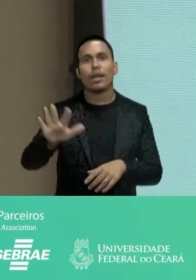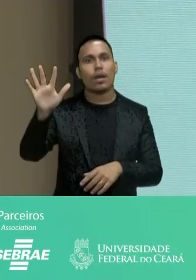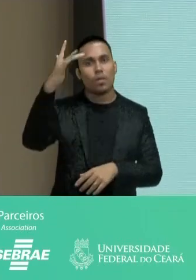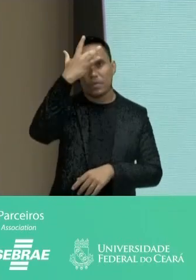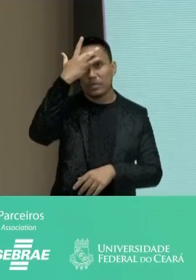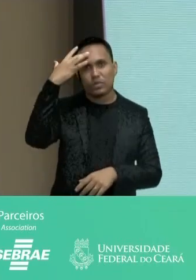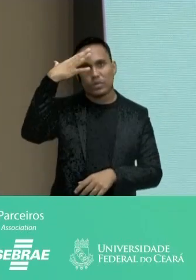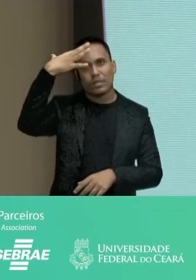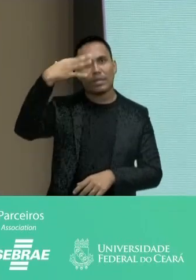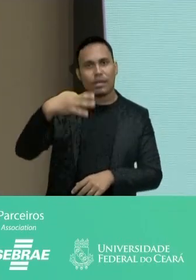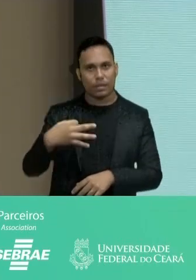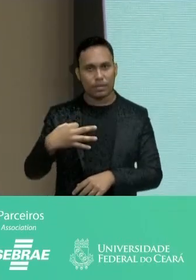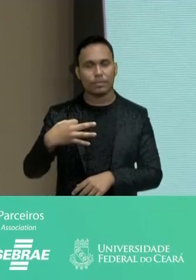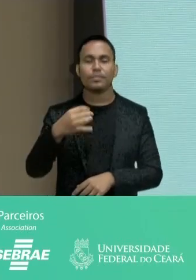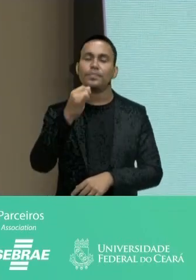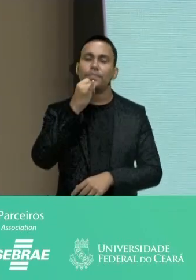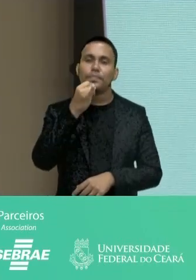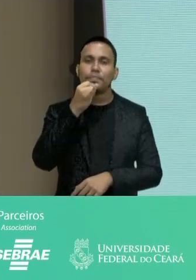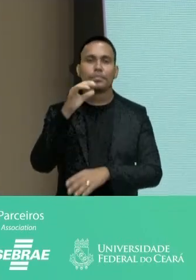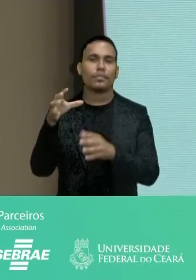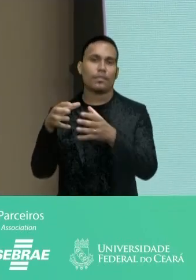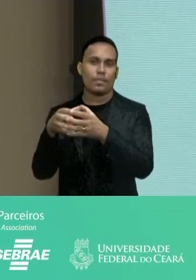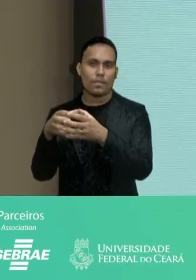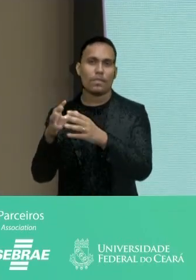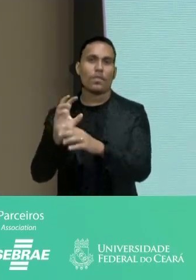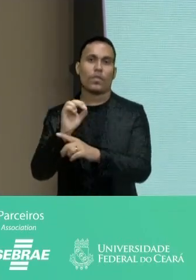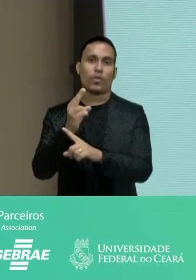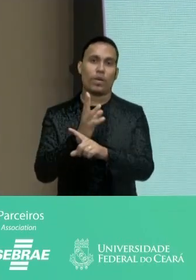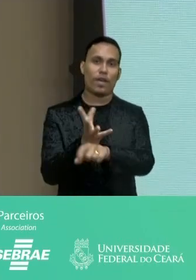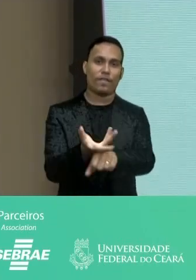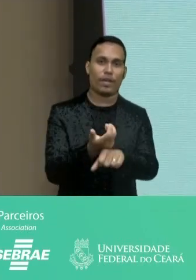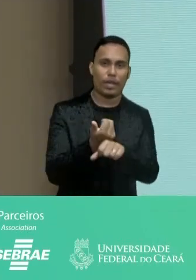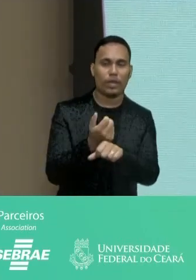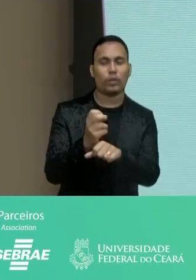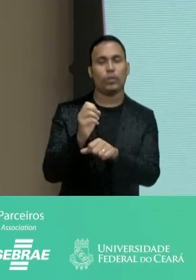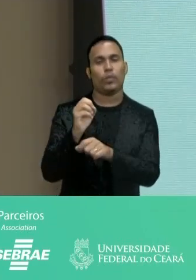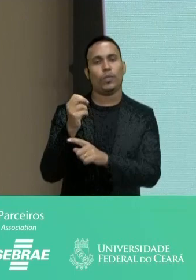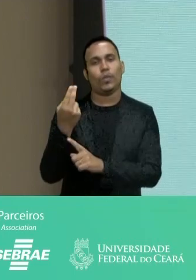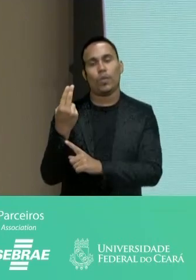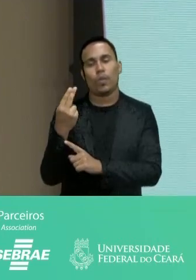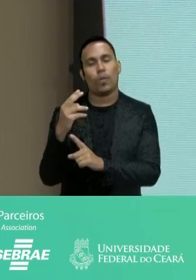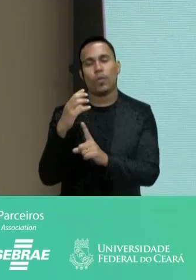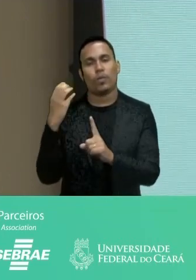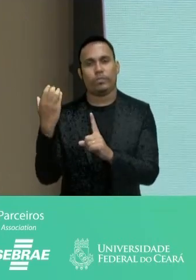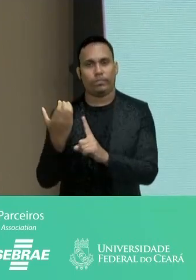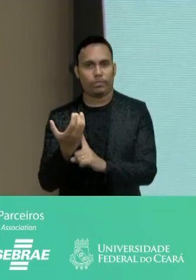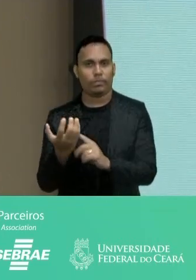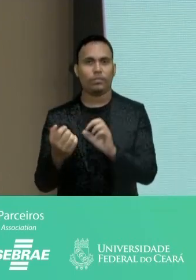general public. So through delegations, through events, through